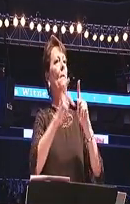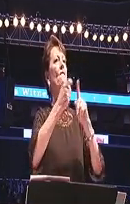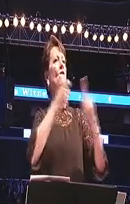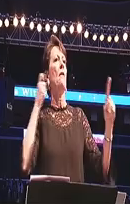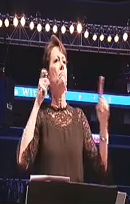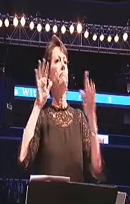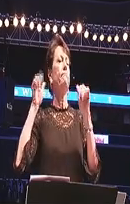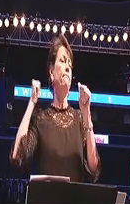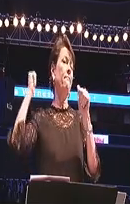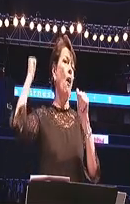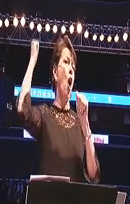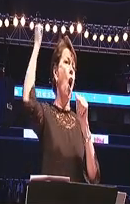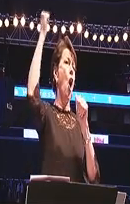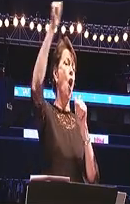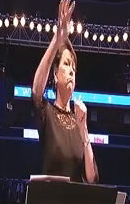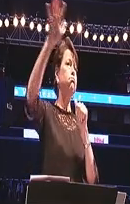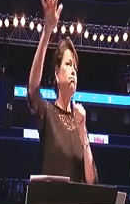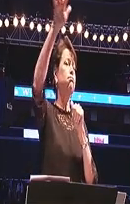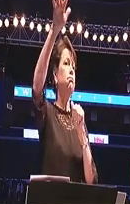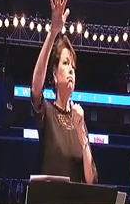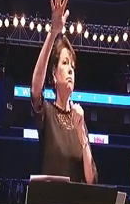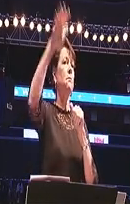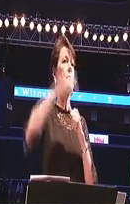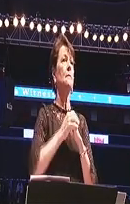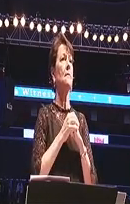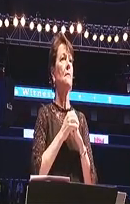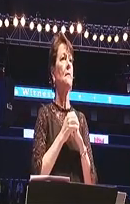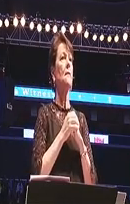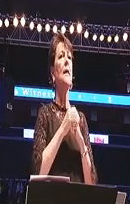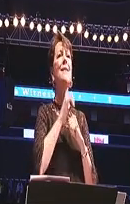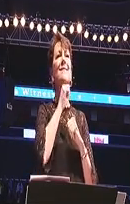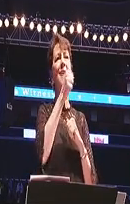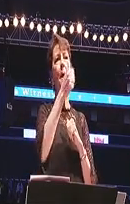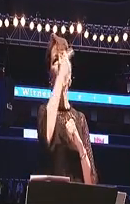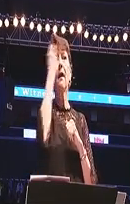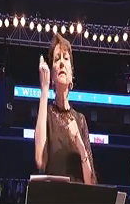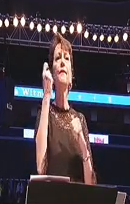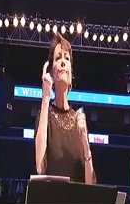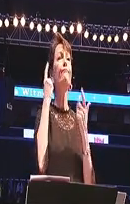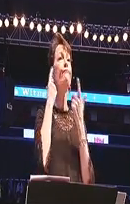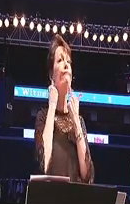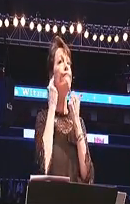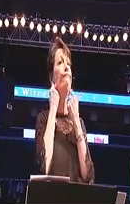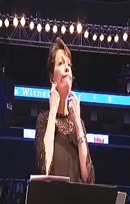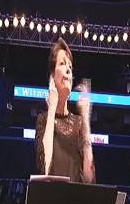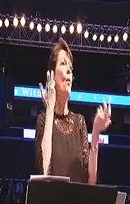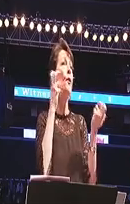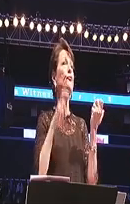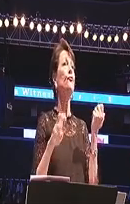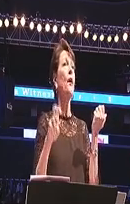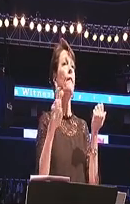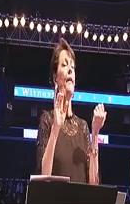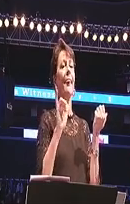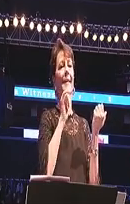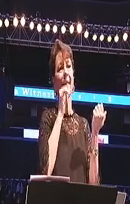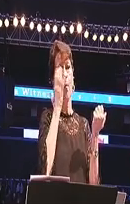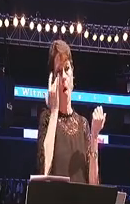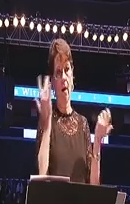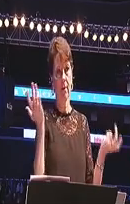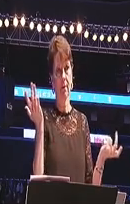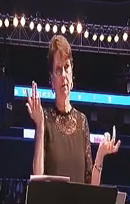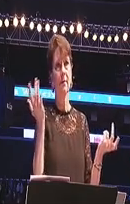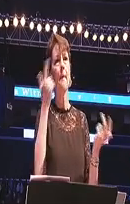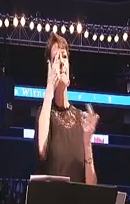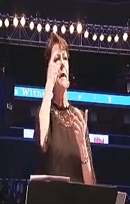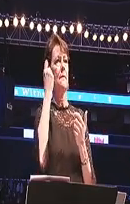and wide, not because people are looking for a place to go or just a way to travel and have some fun, but because what we